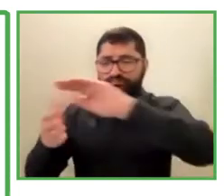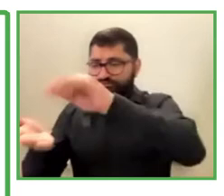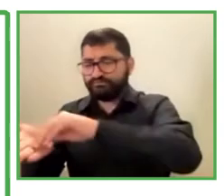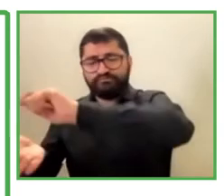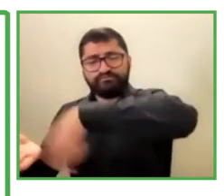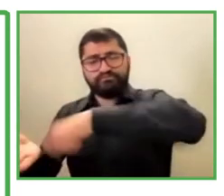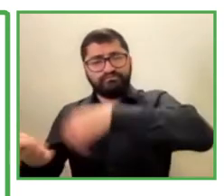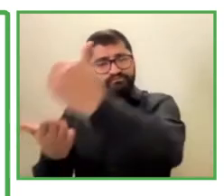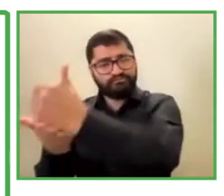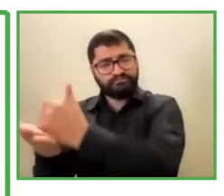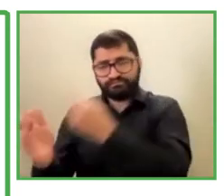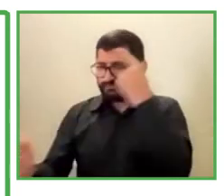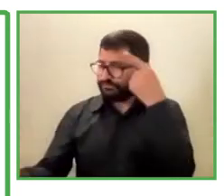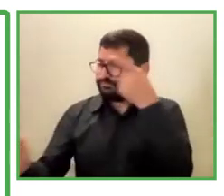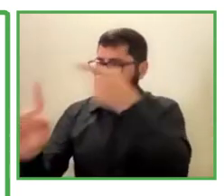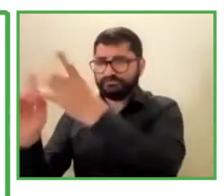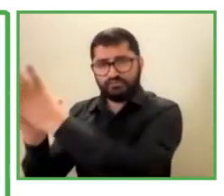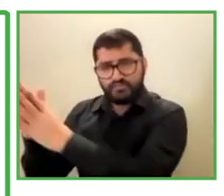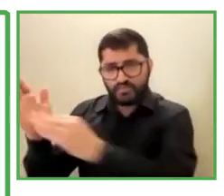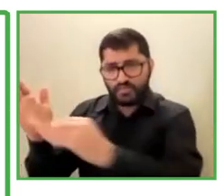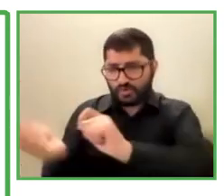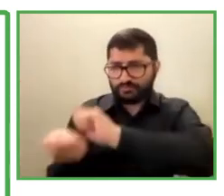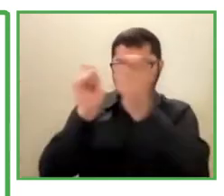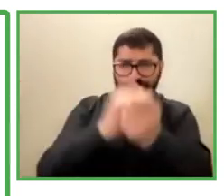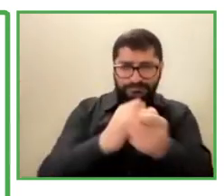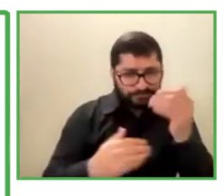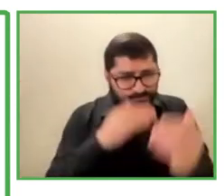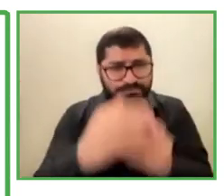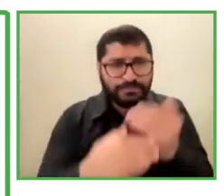Egalité has a software license.